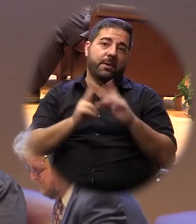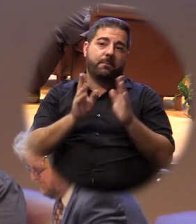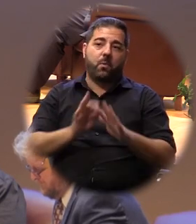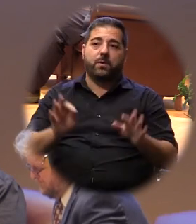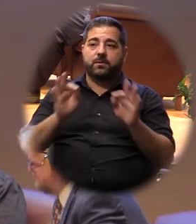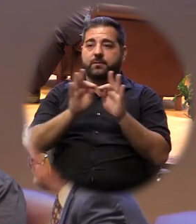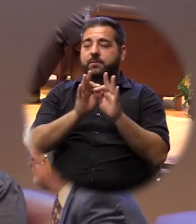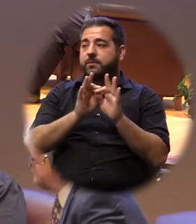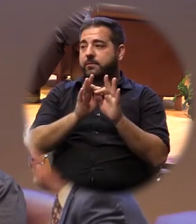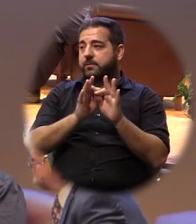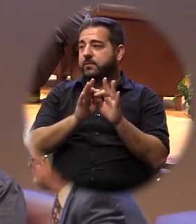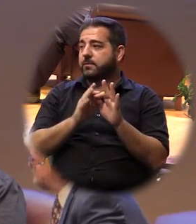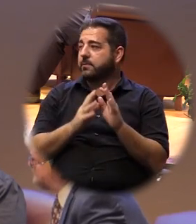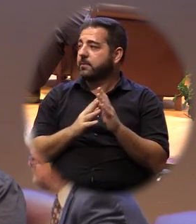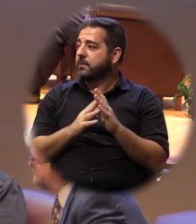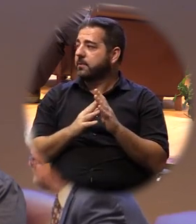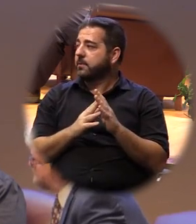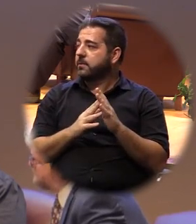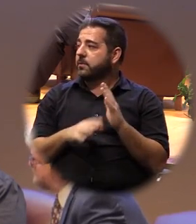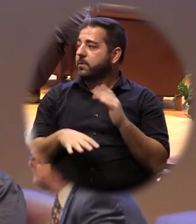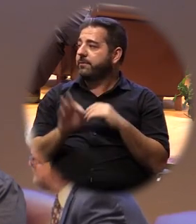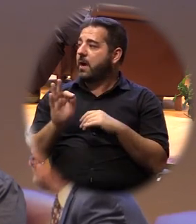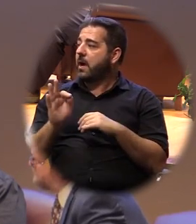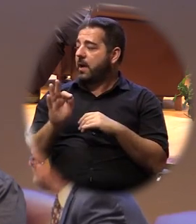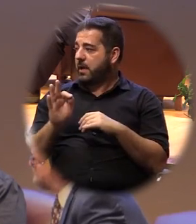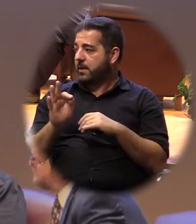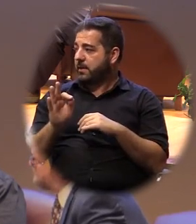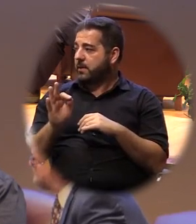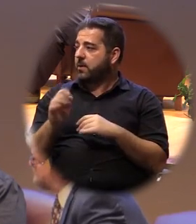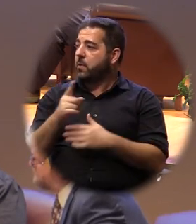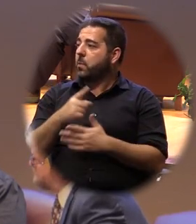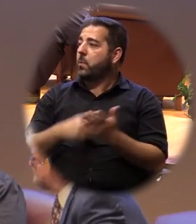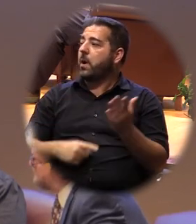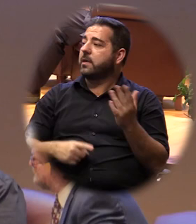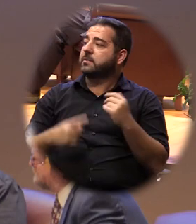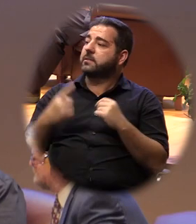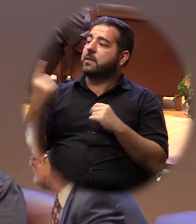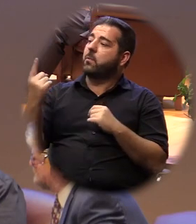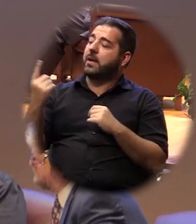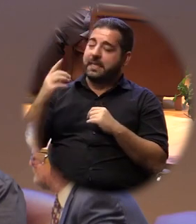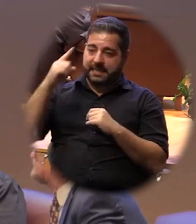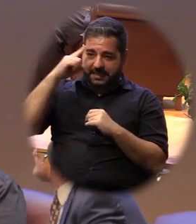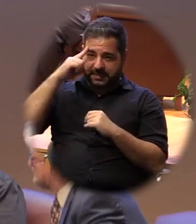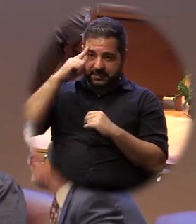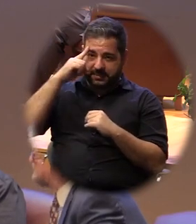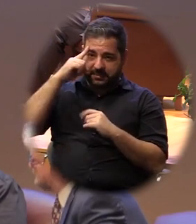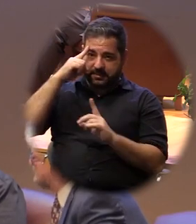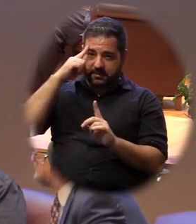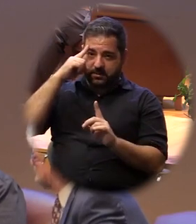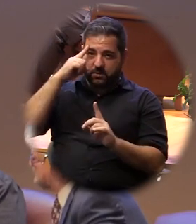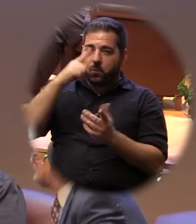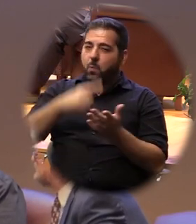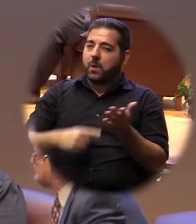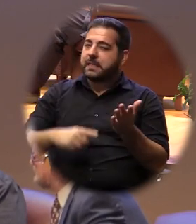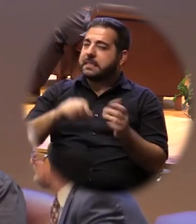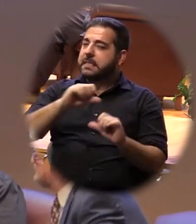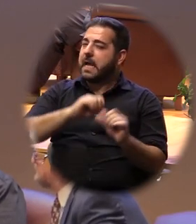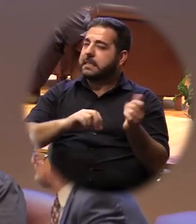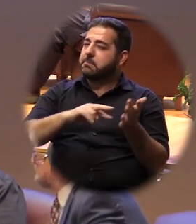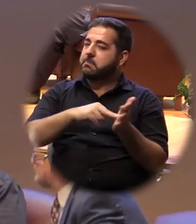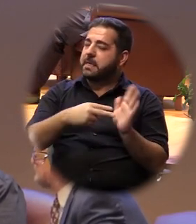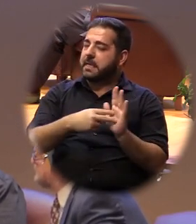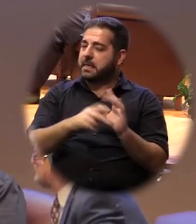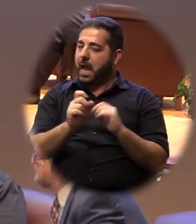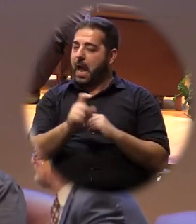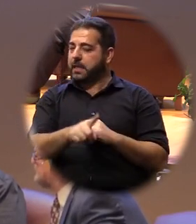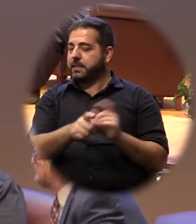to find out what someone thinks science is, because there is